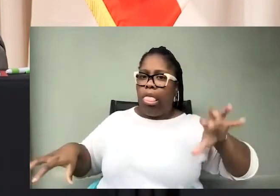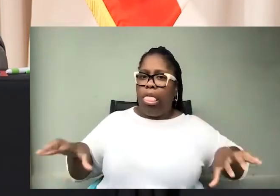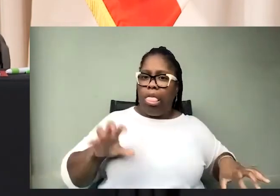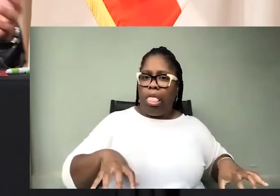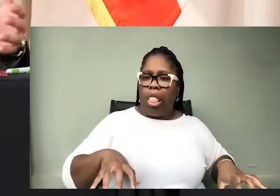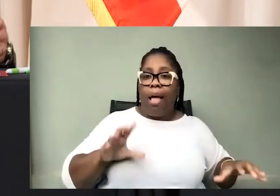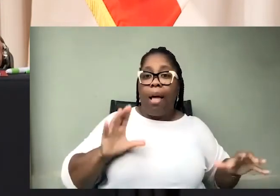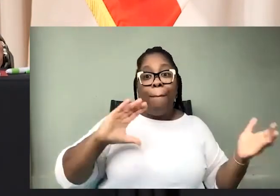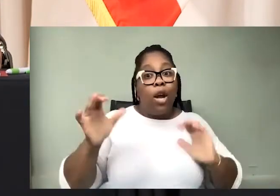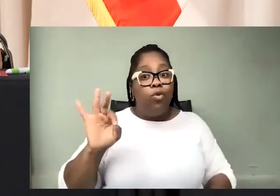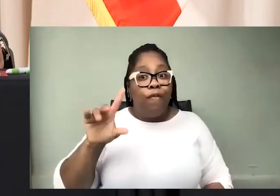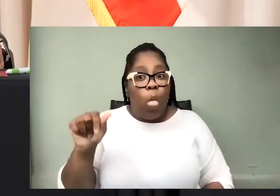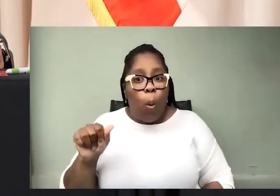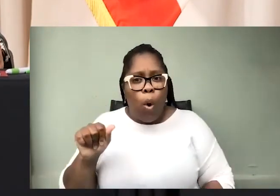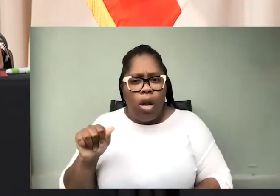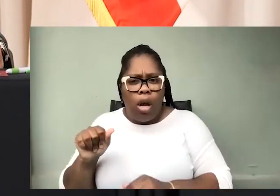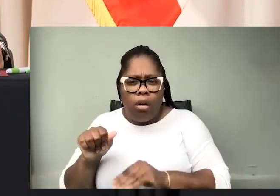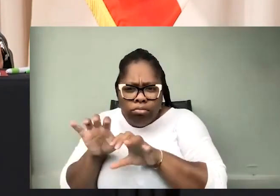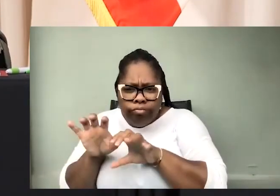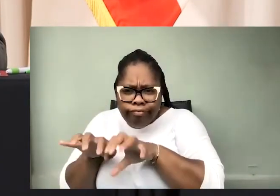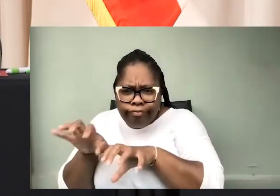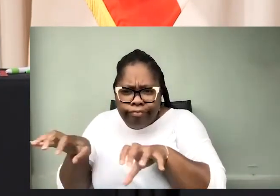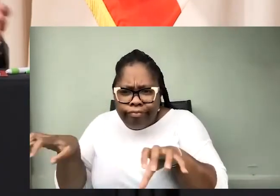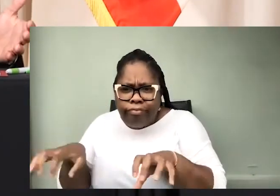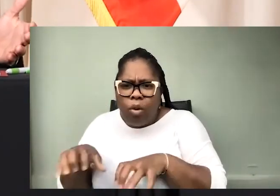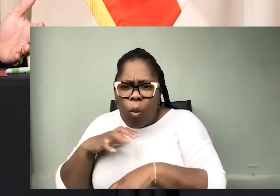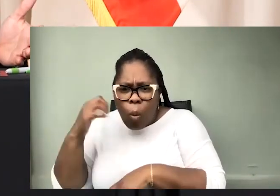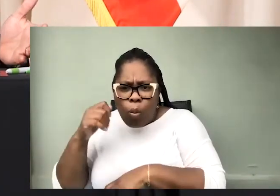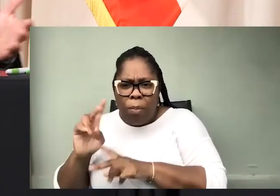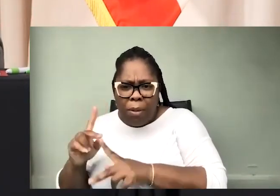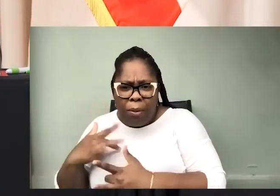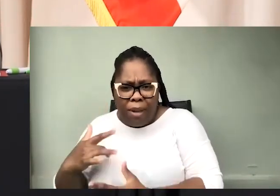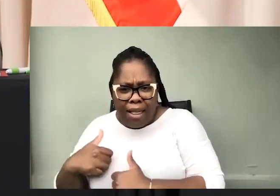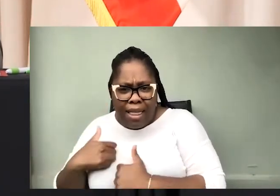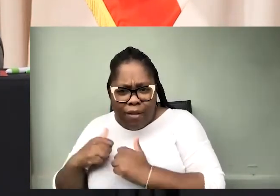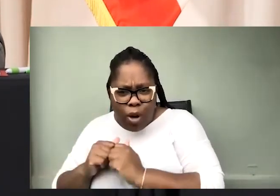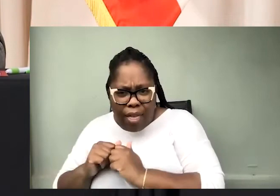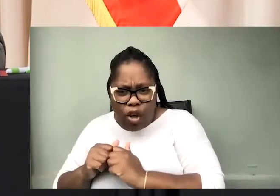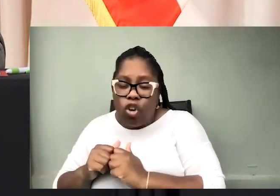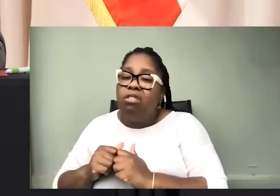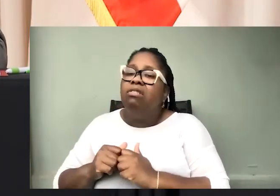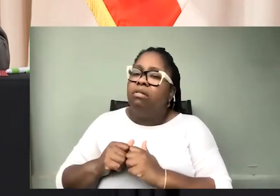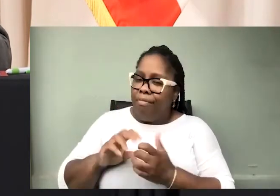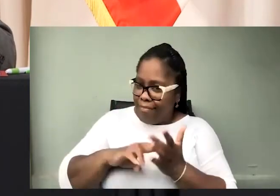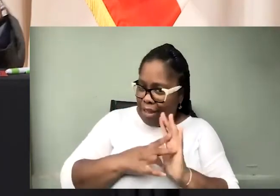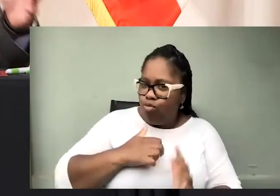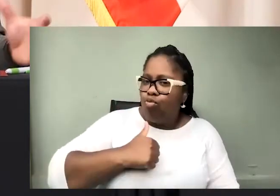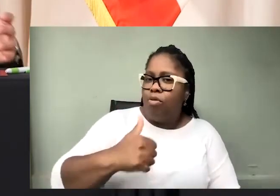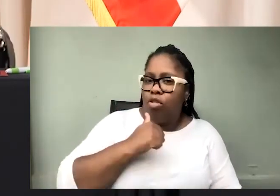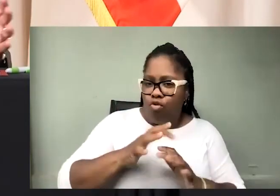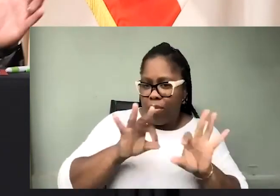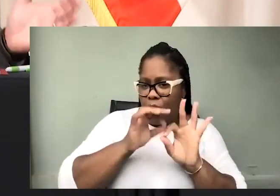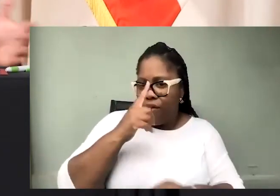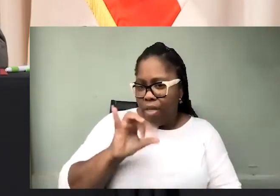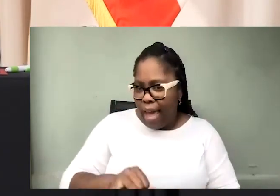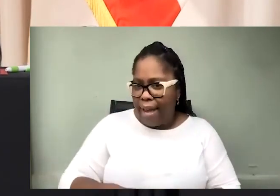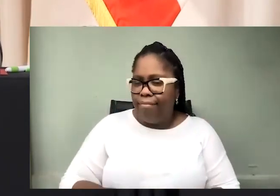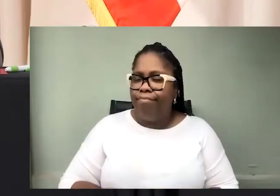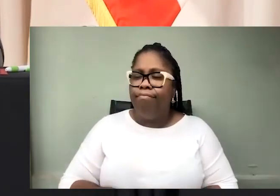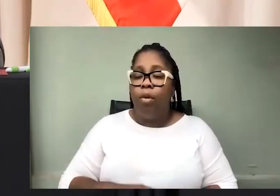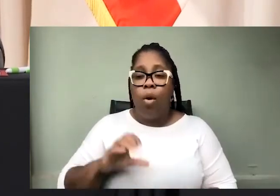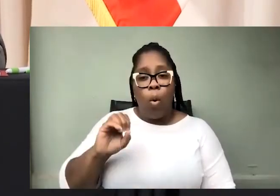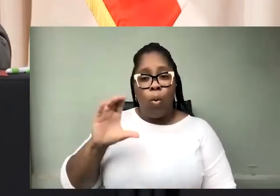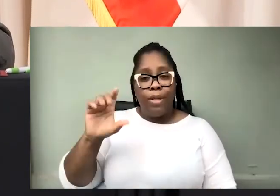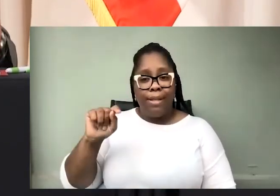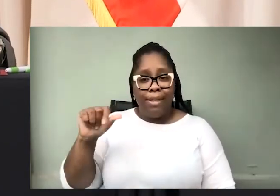case in Florida or other states. And so I think transportation is obviously critical for that. And in addition to the stuff that OCTA